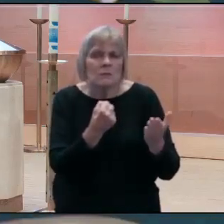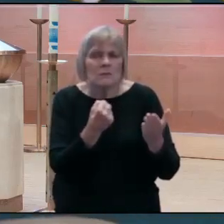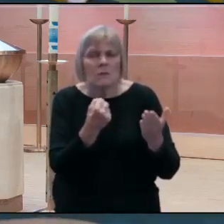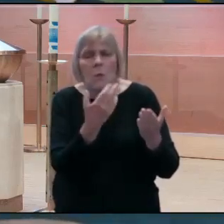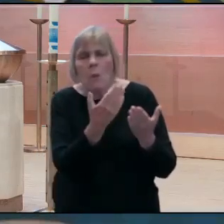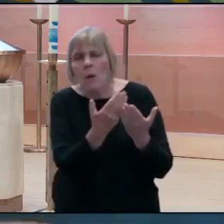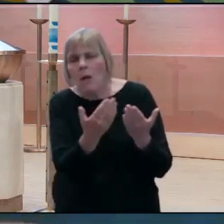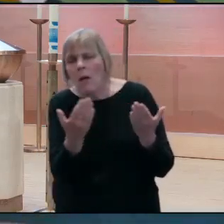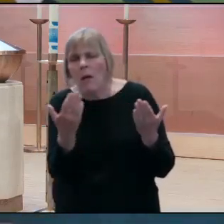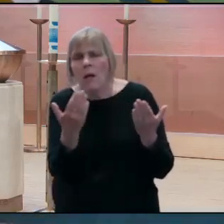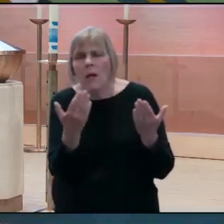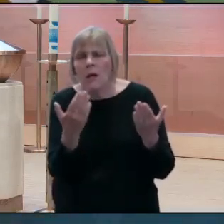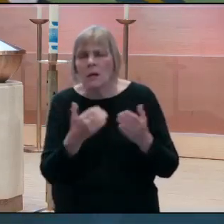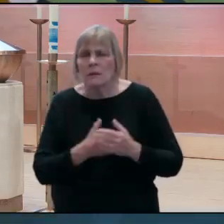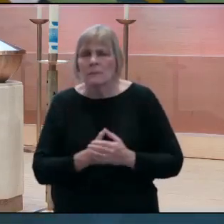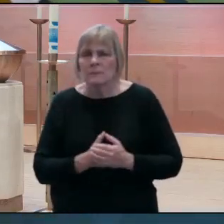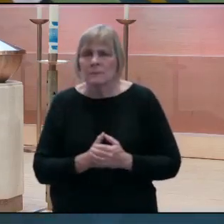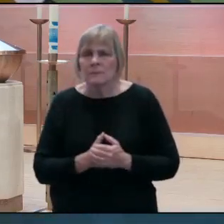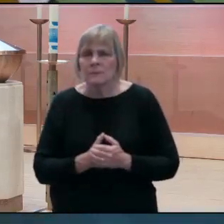dividers that we put up.